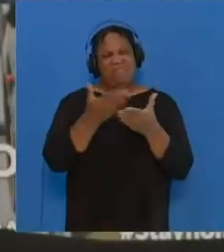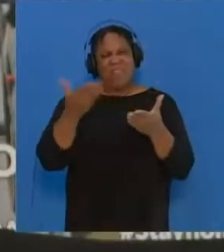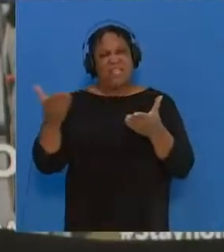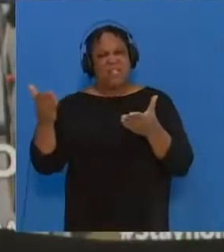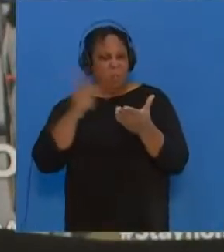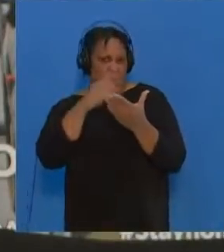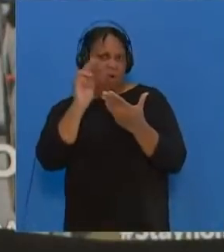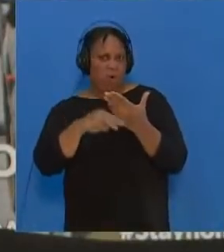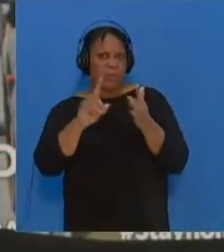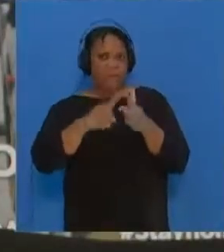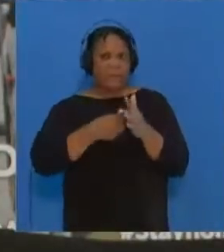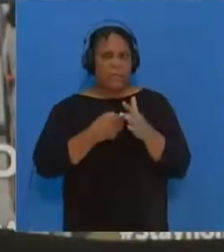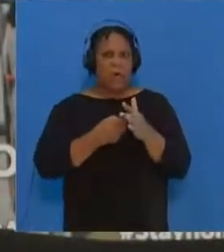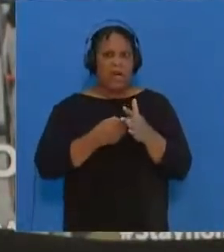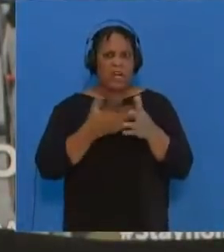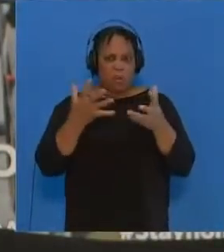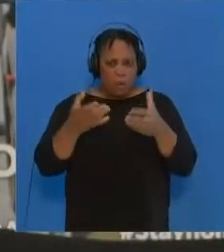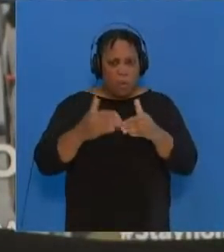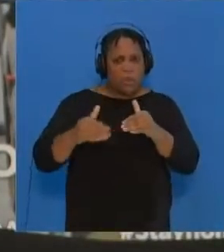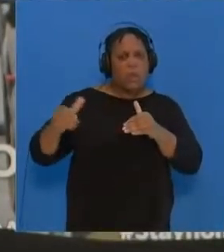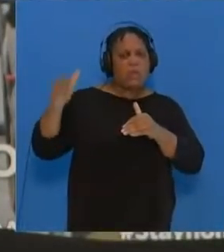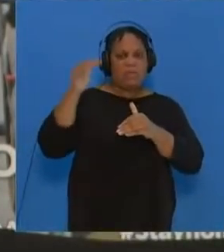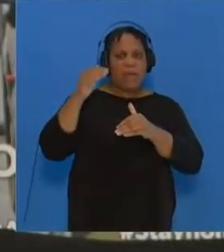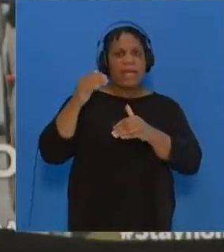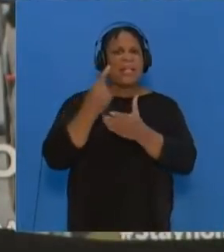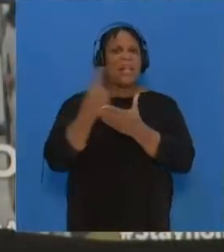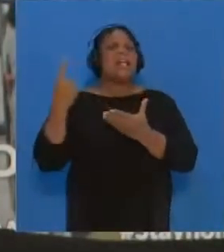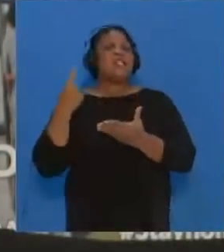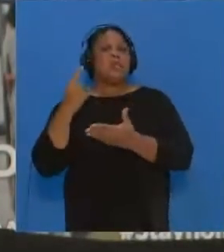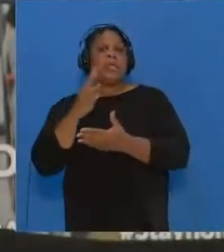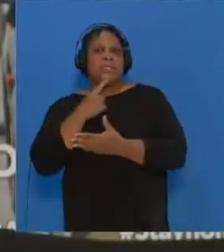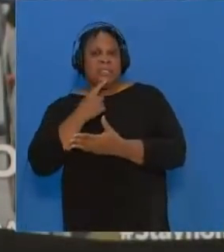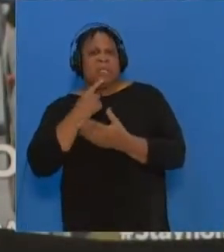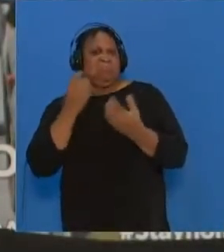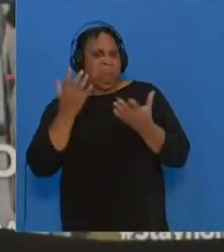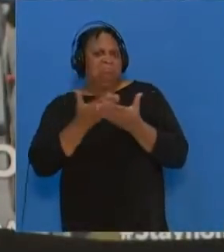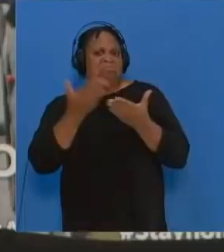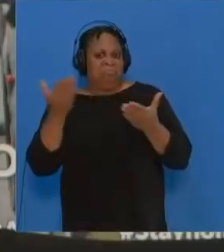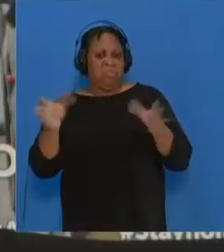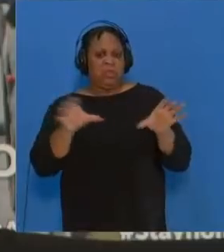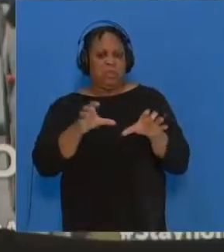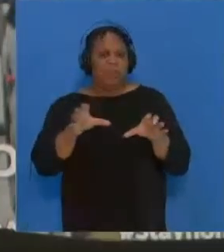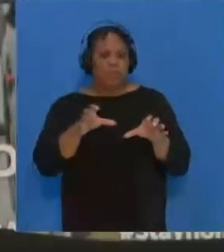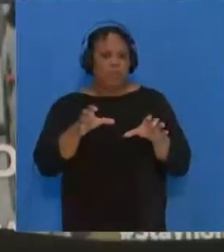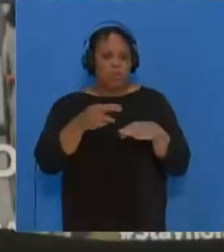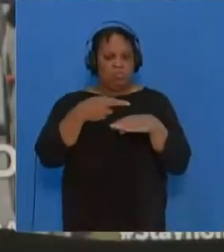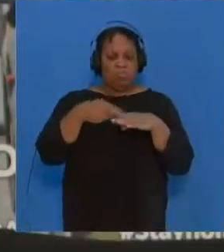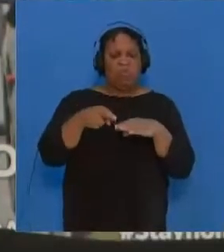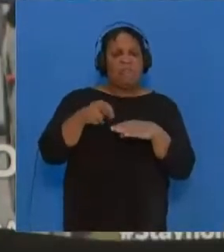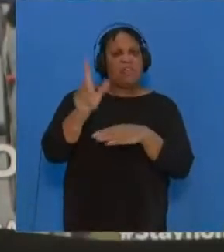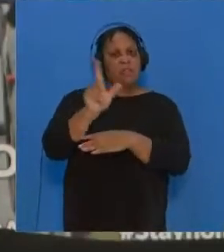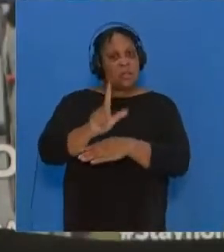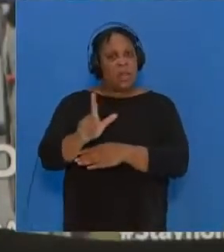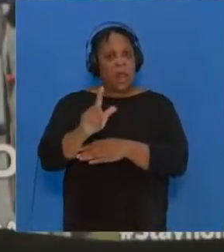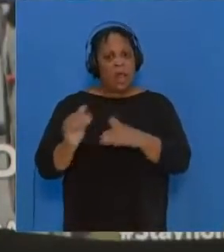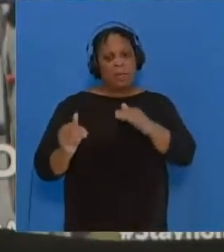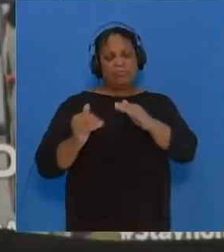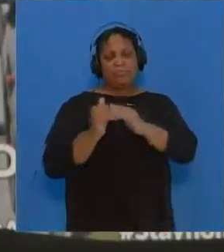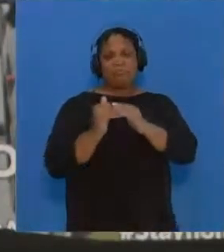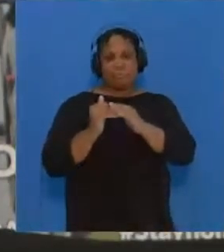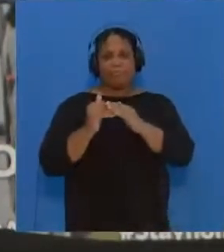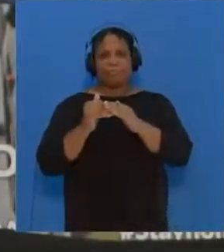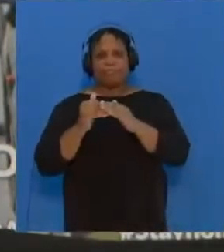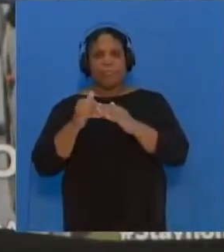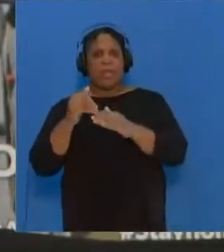advance. Last week I spoke here and I told you about things that we wanted to do with reference to the library and bring the library up to scratch. As a result